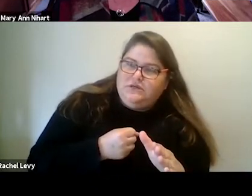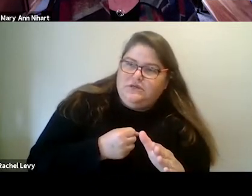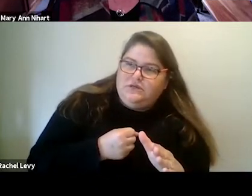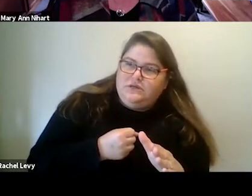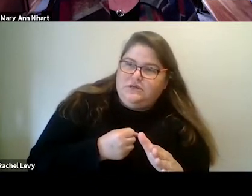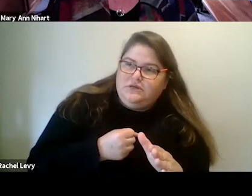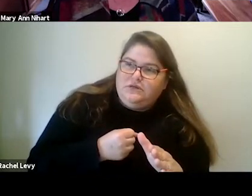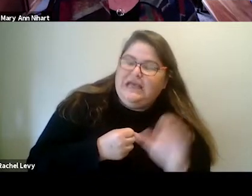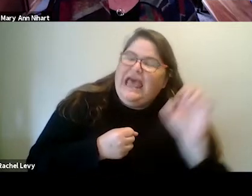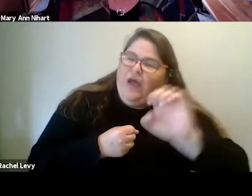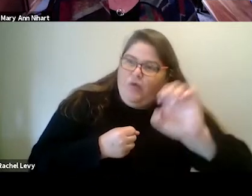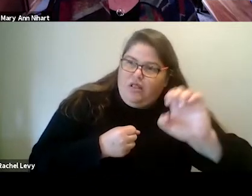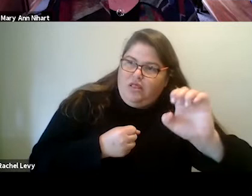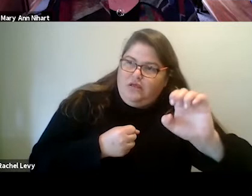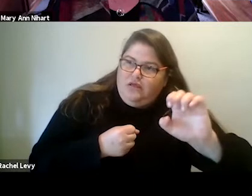Harold.